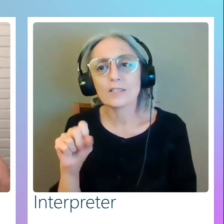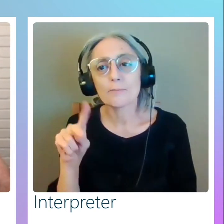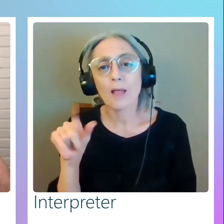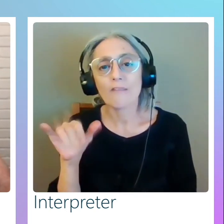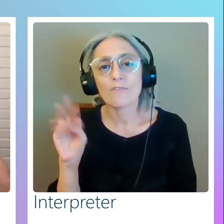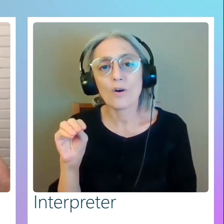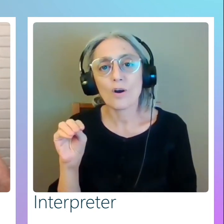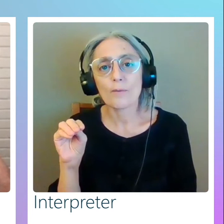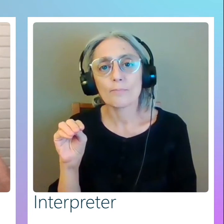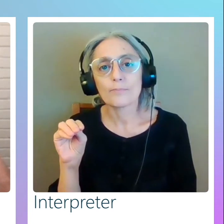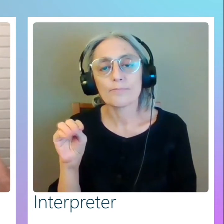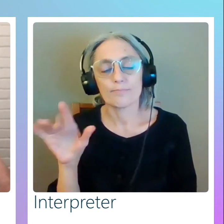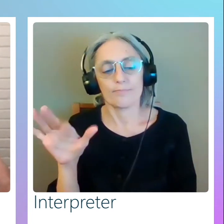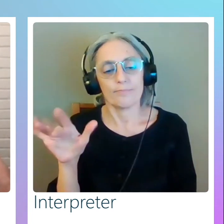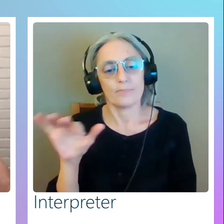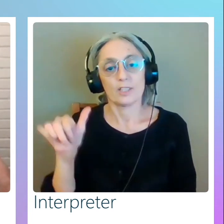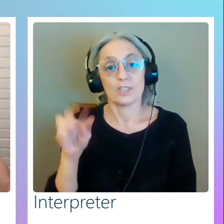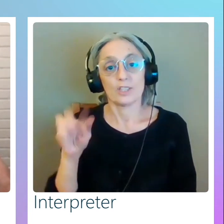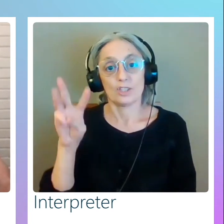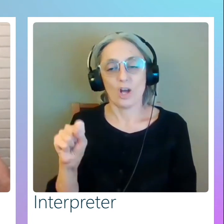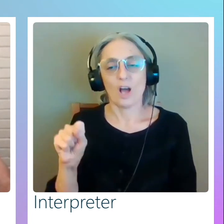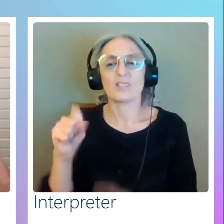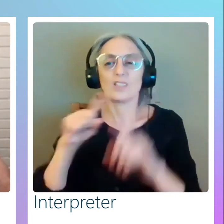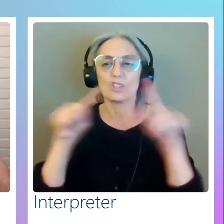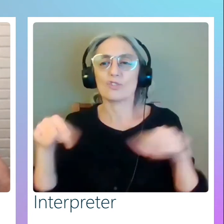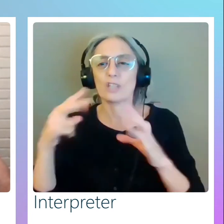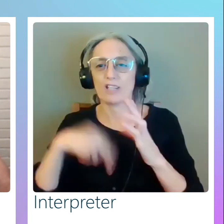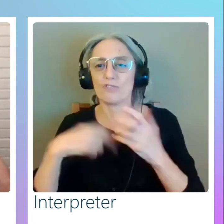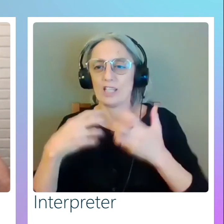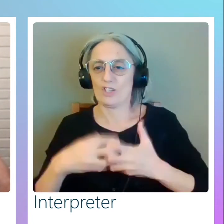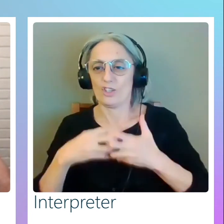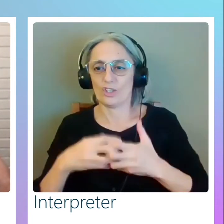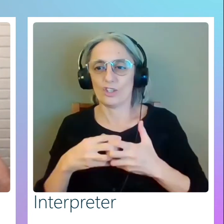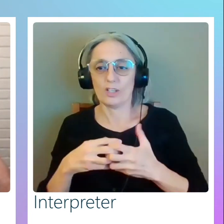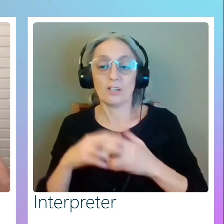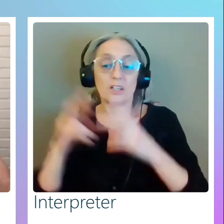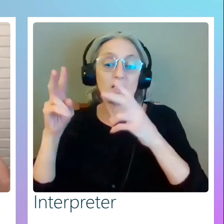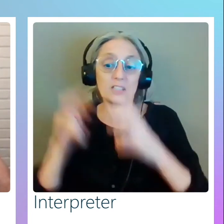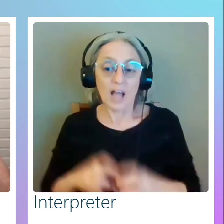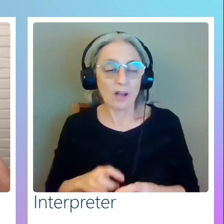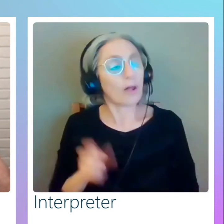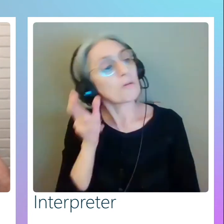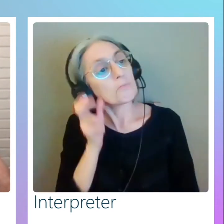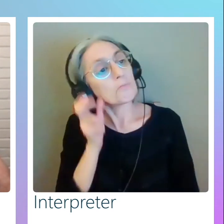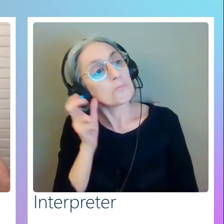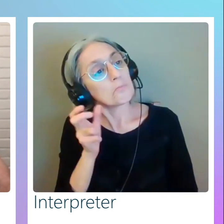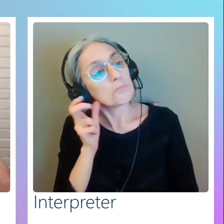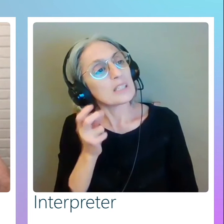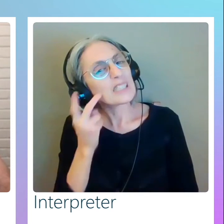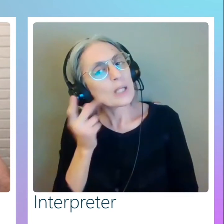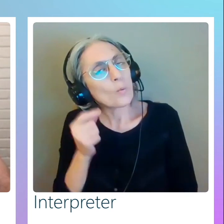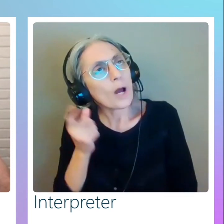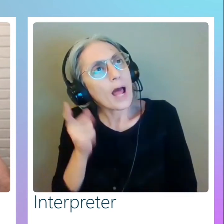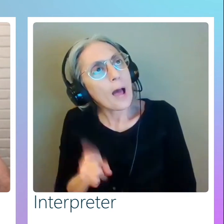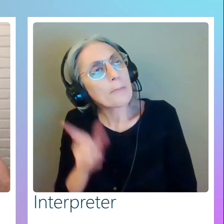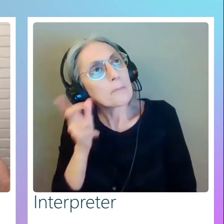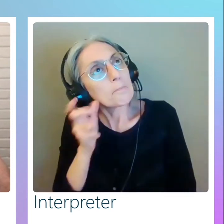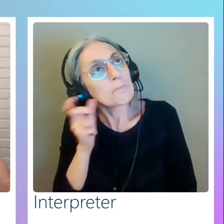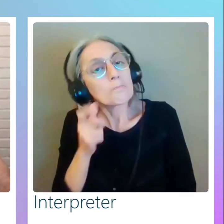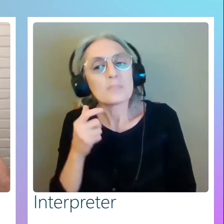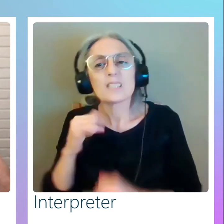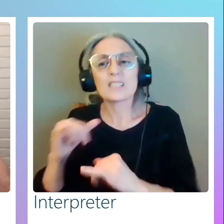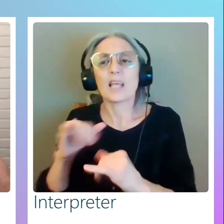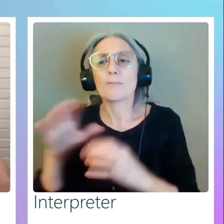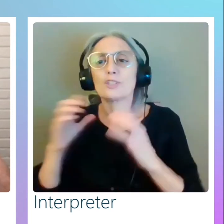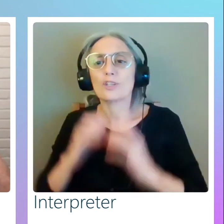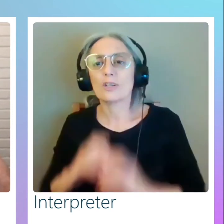for, the screen reader, and see what you hear. It doesn't matter. It doesn't hurt to just kind of see what your clients are listening to.